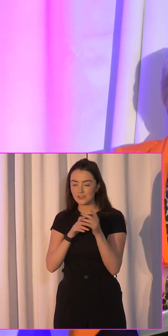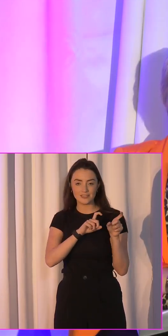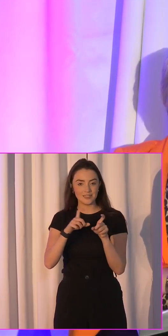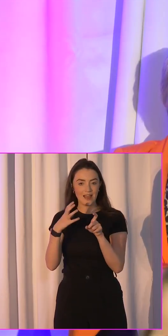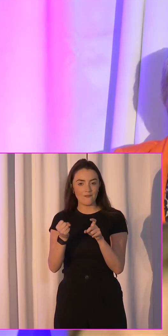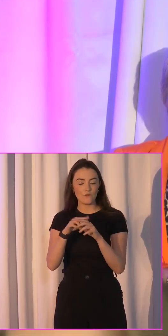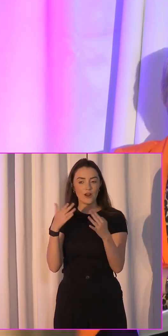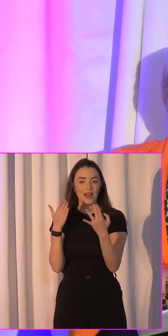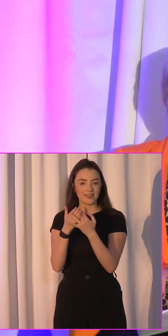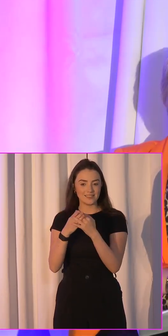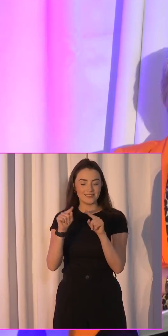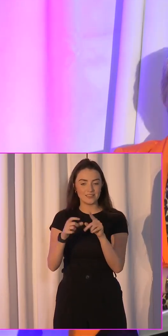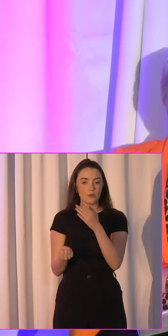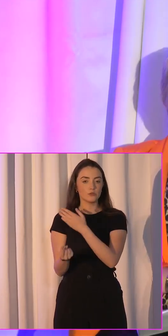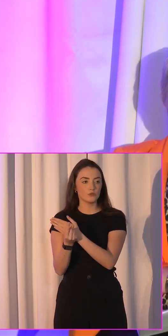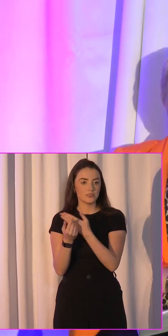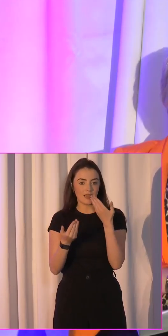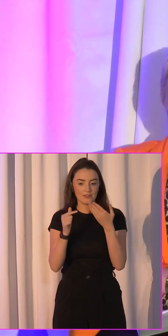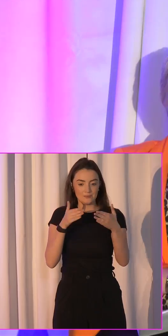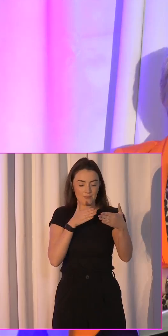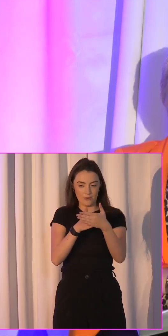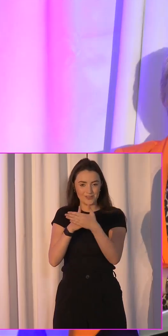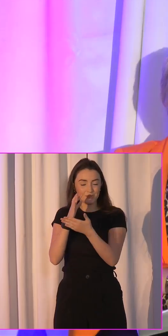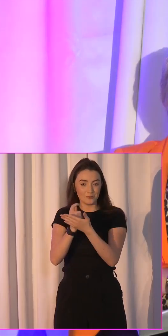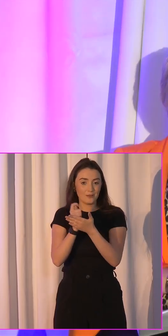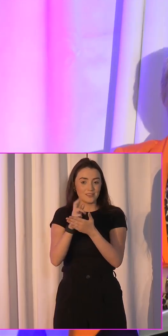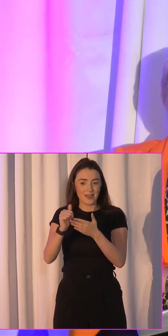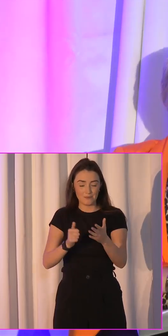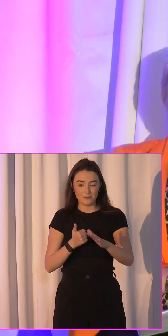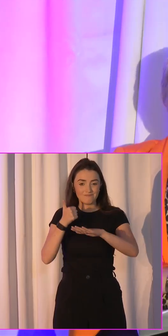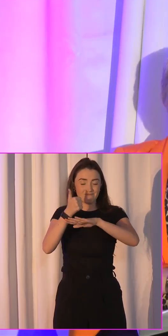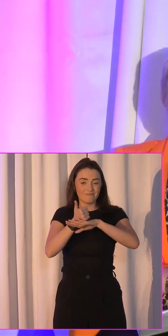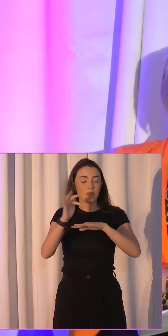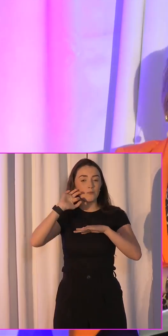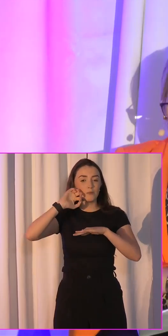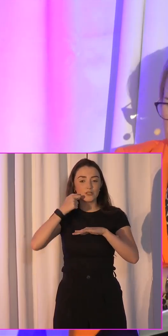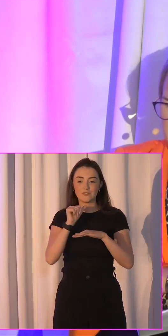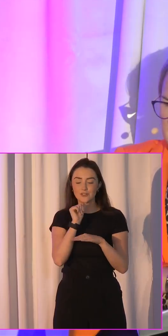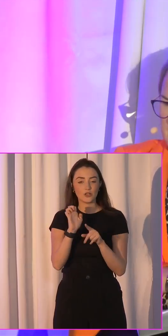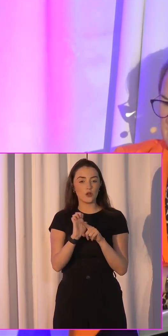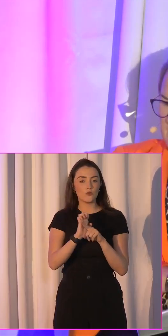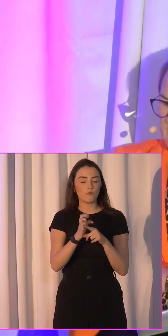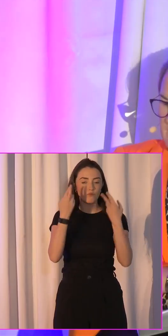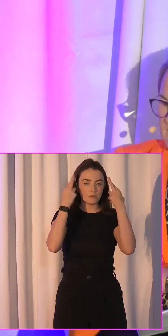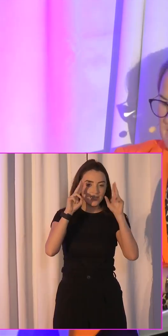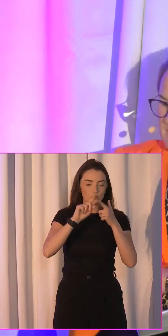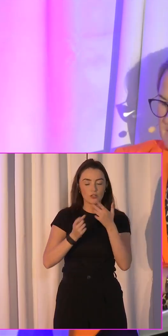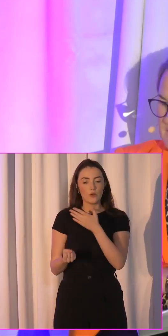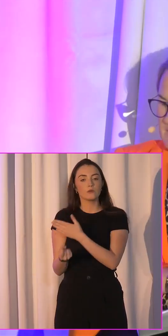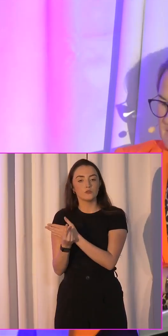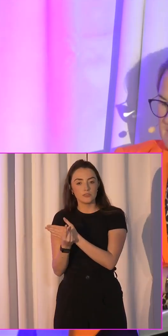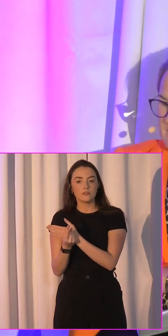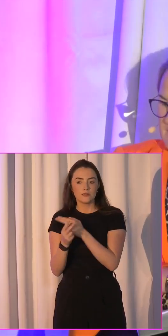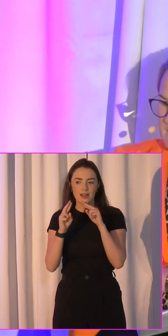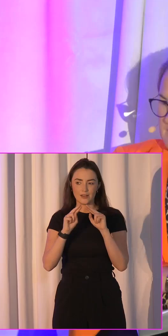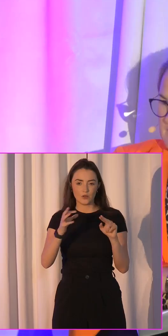such opportunities, and how these barriers can at times be reinforced by a lack of representation and opportunity and the